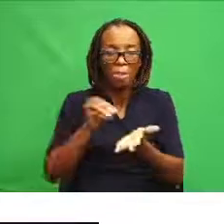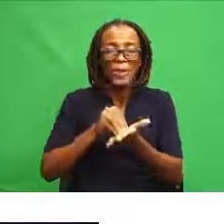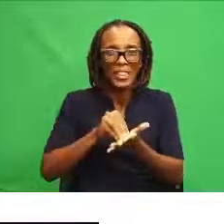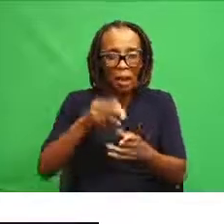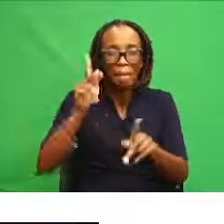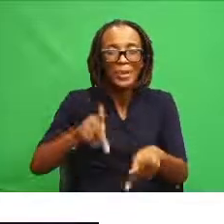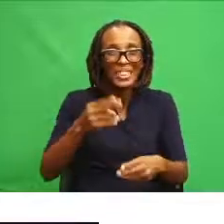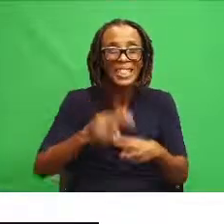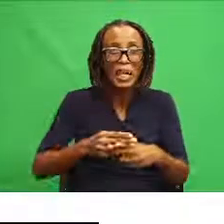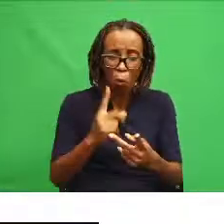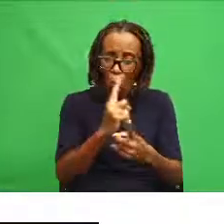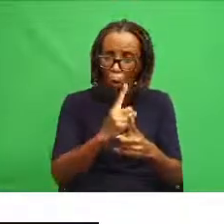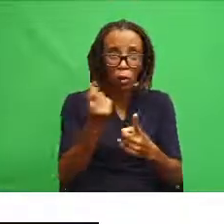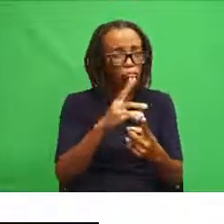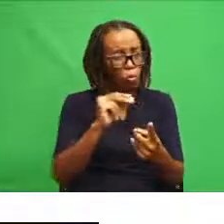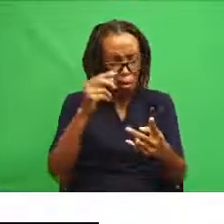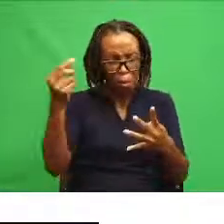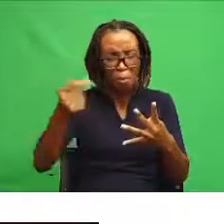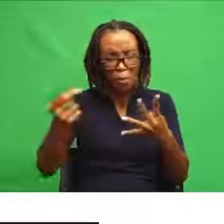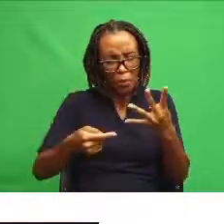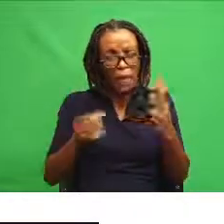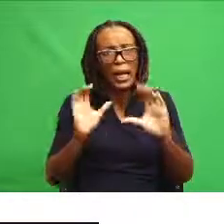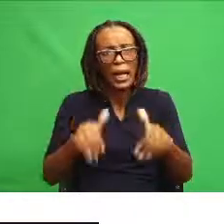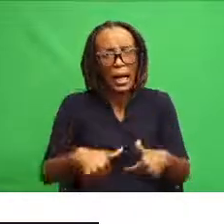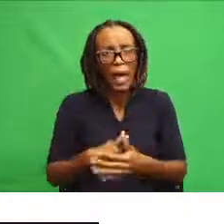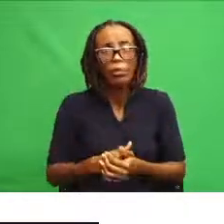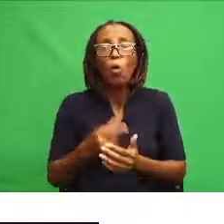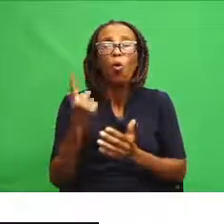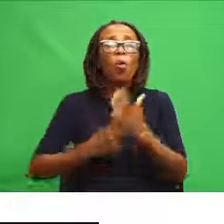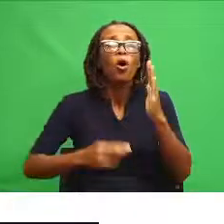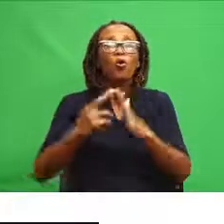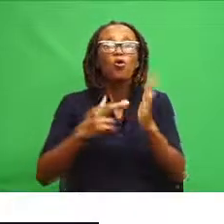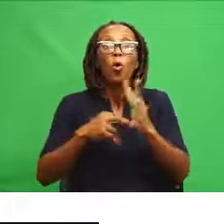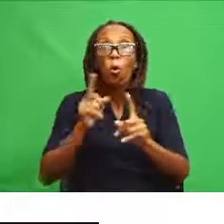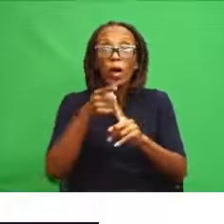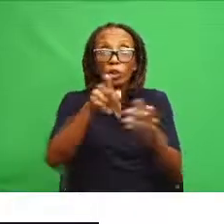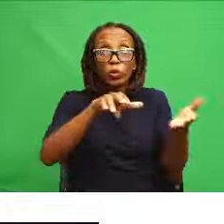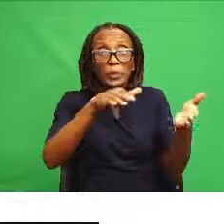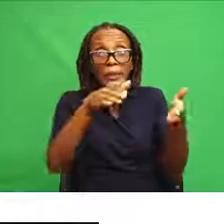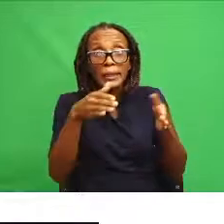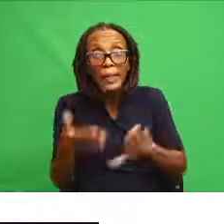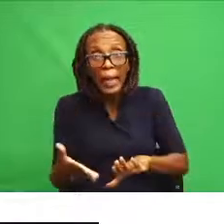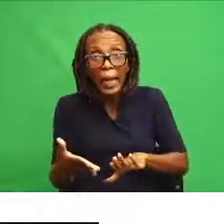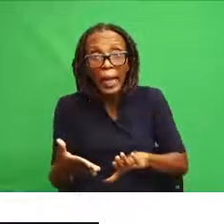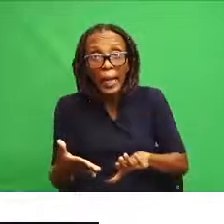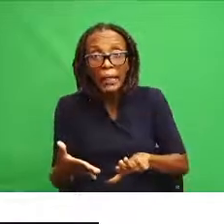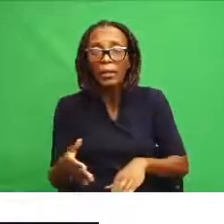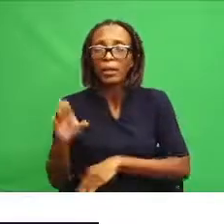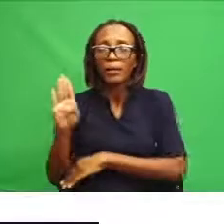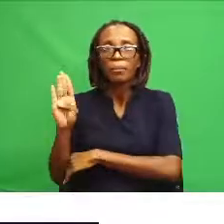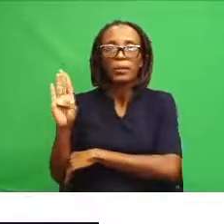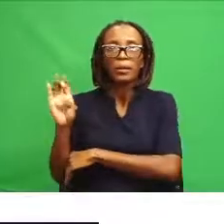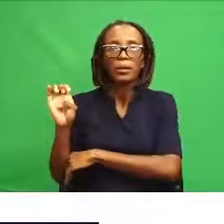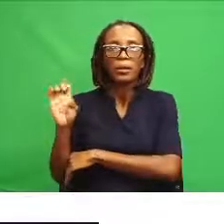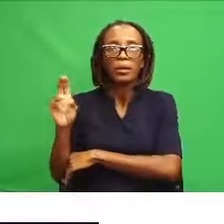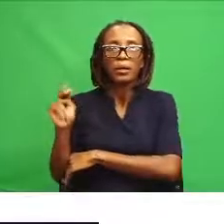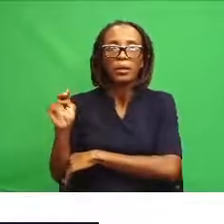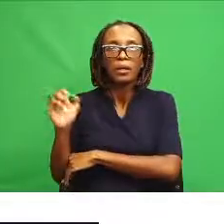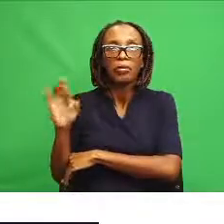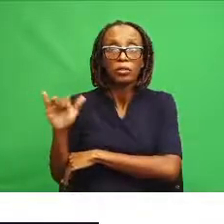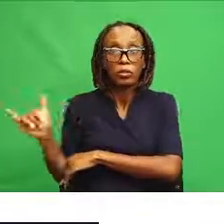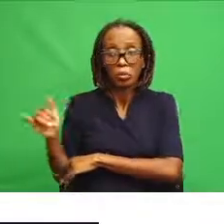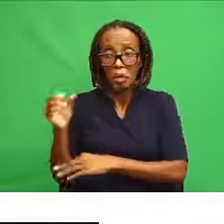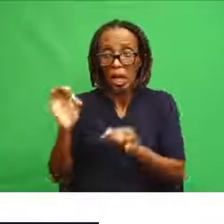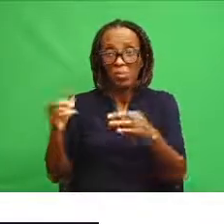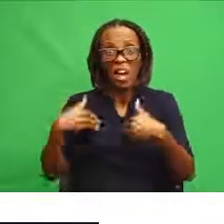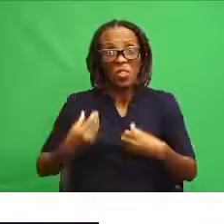could name more than one beneficiaries. The protocol is that upon your death, the beneficiary, and if there are more